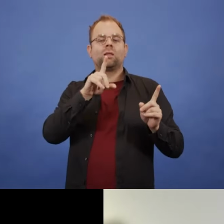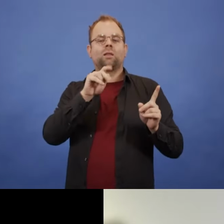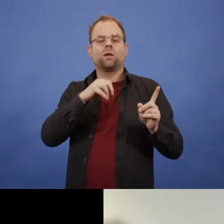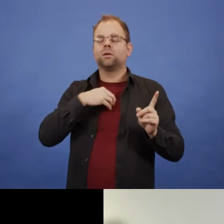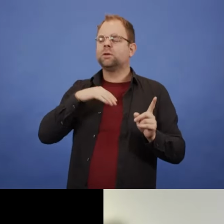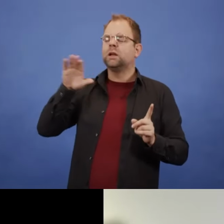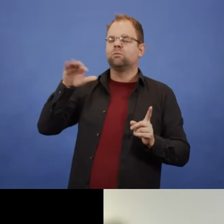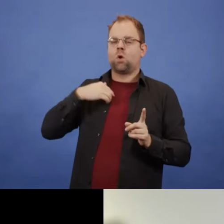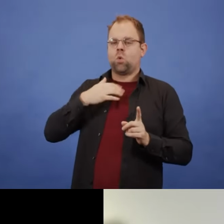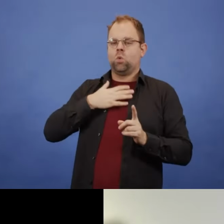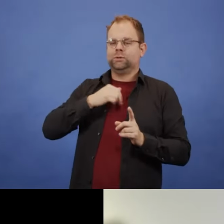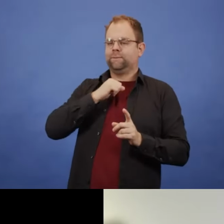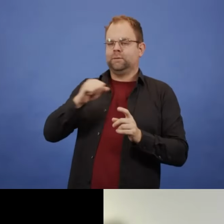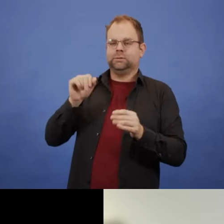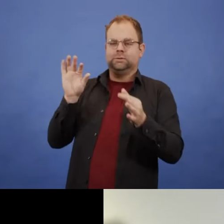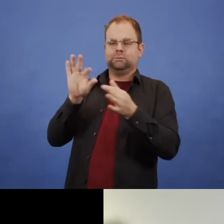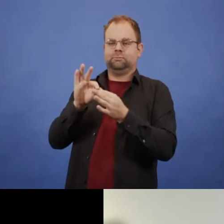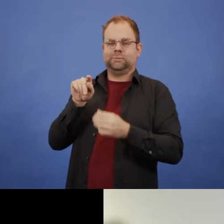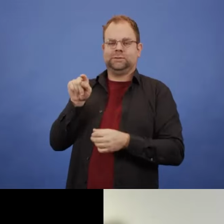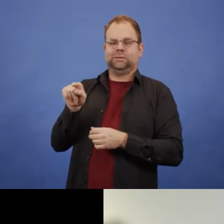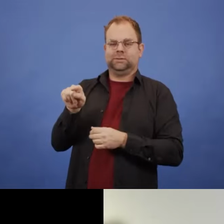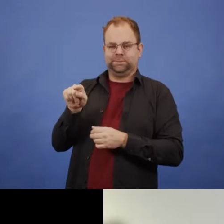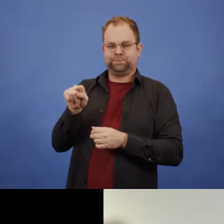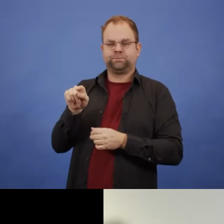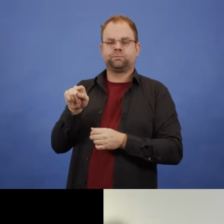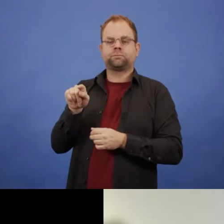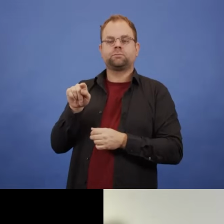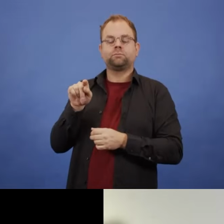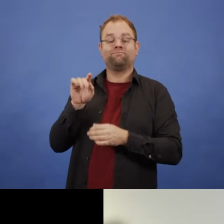facing some trauma or some vulnerability,